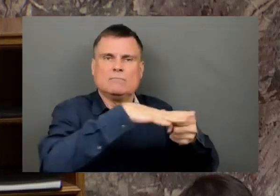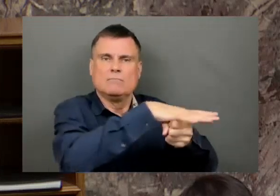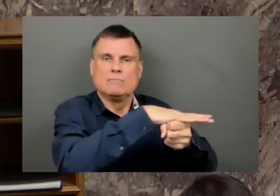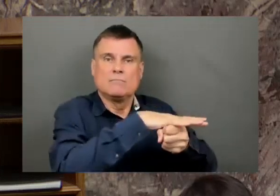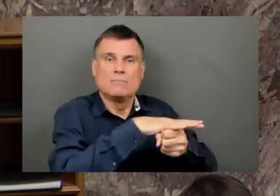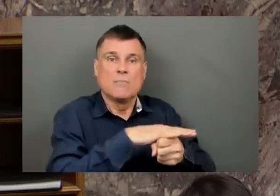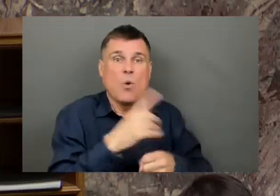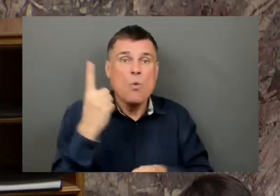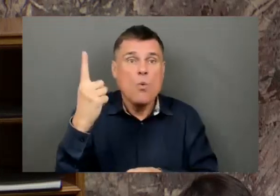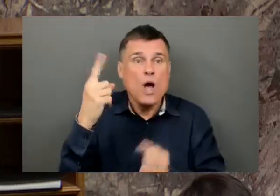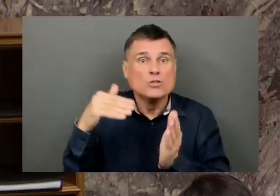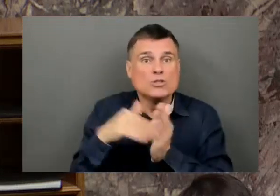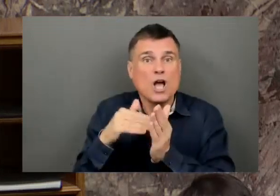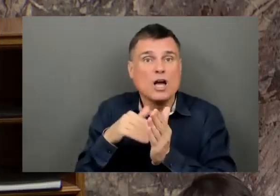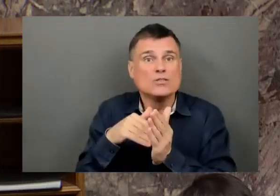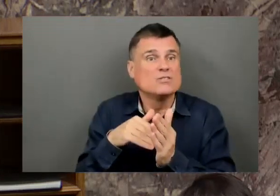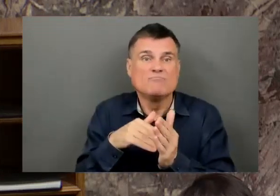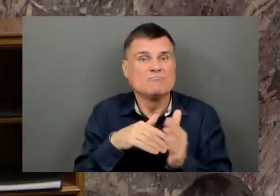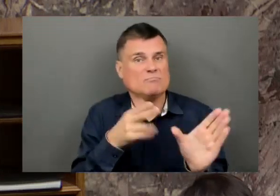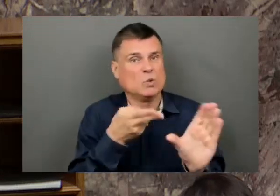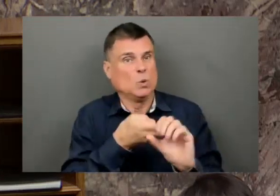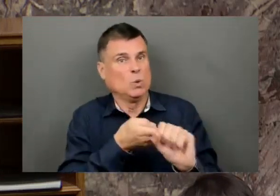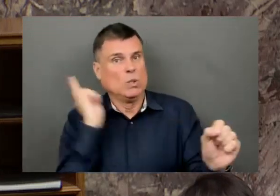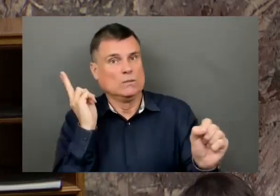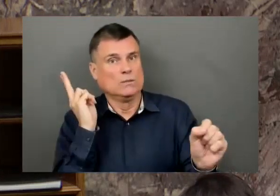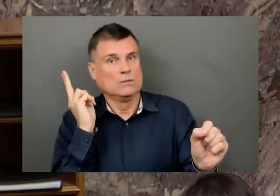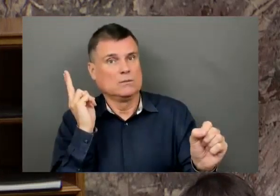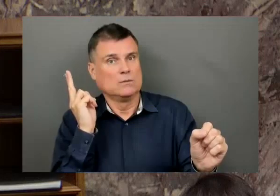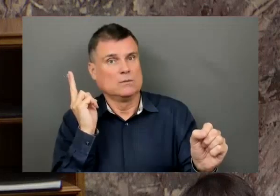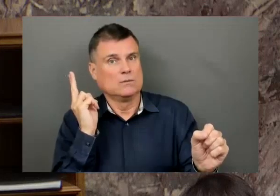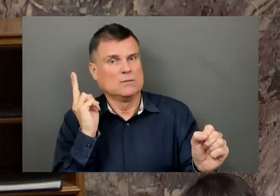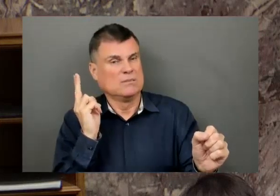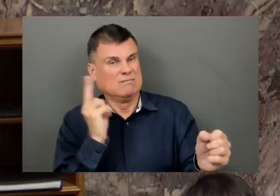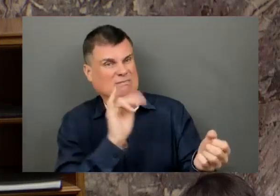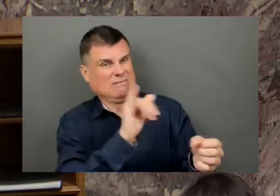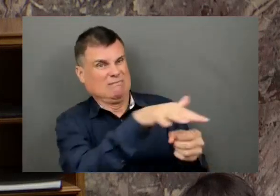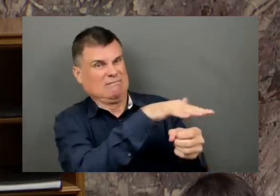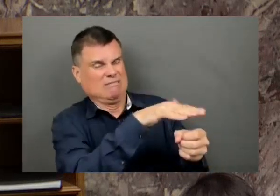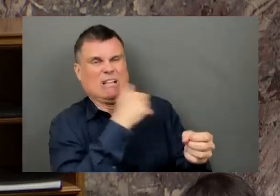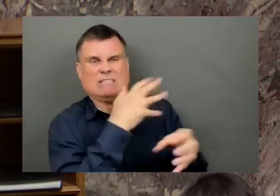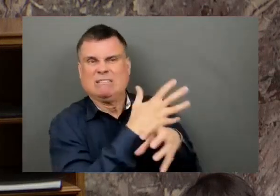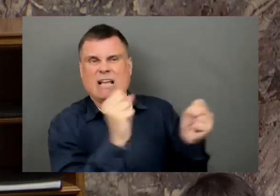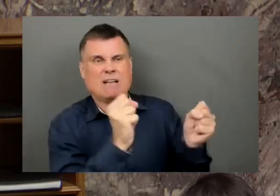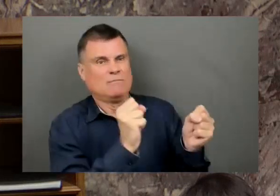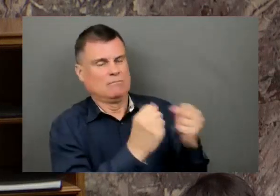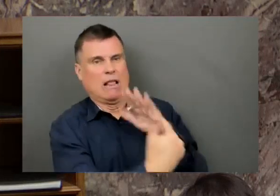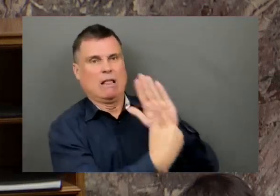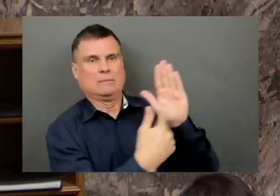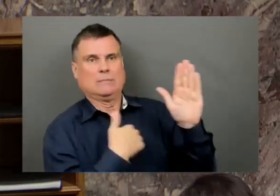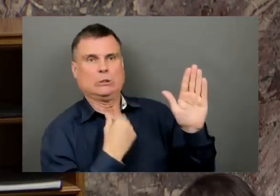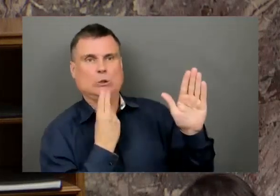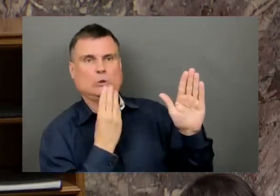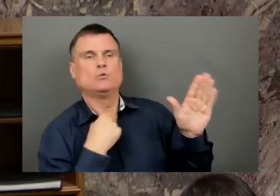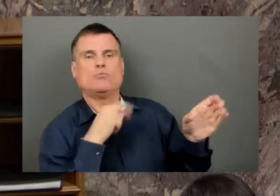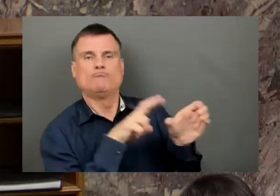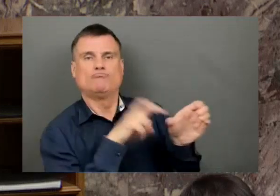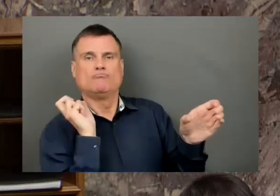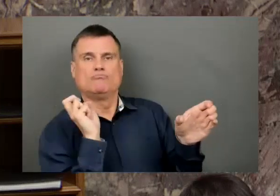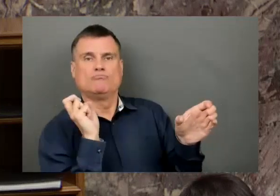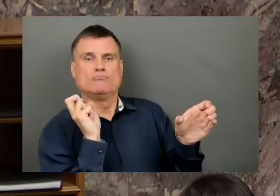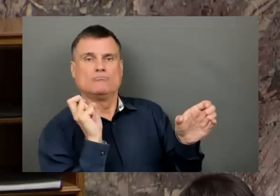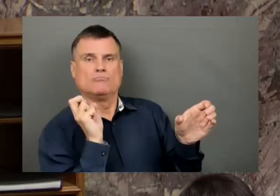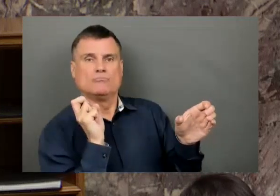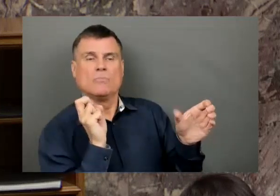anti-Semitism. I heard nothing from any of you, not the Minister of Health, not the Premier, no